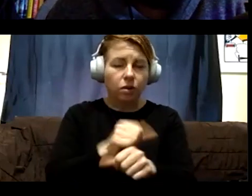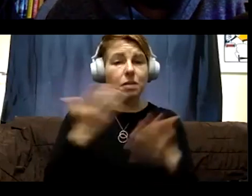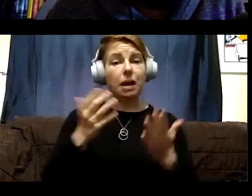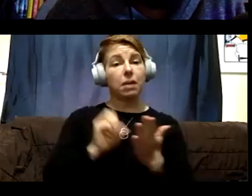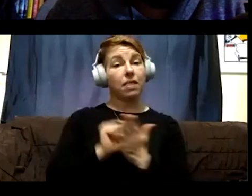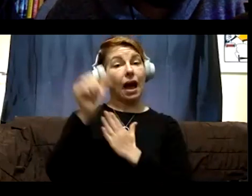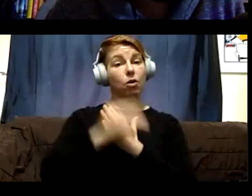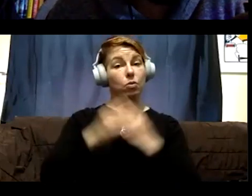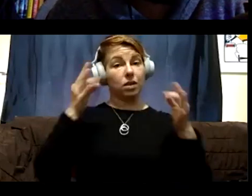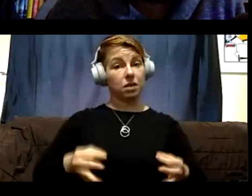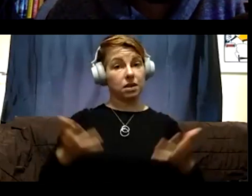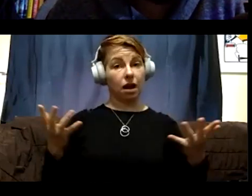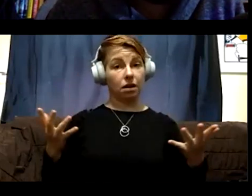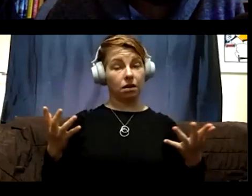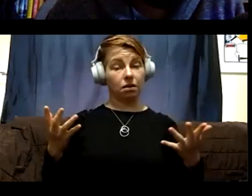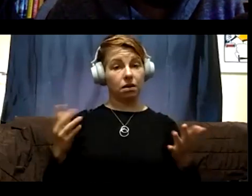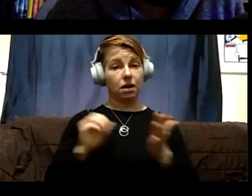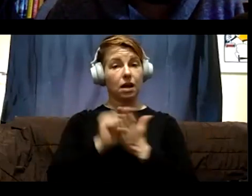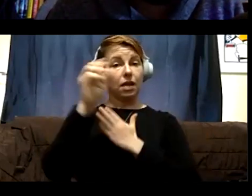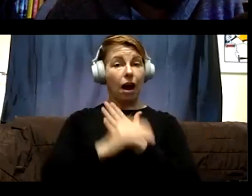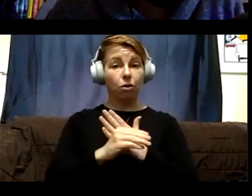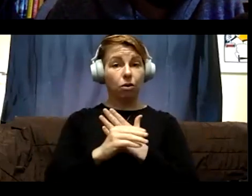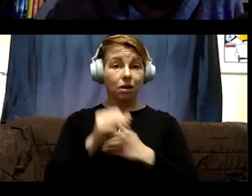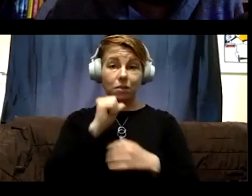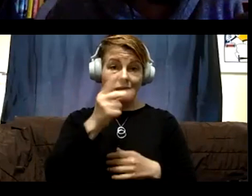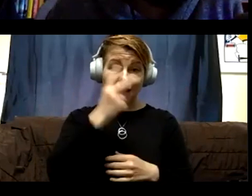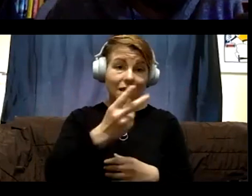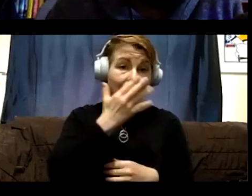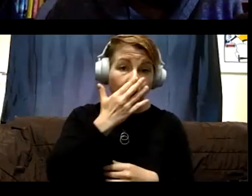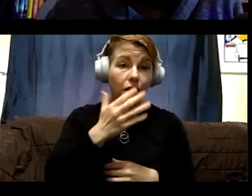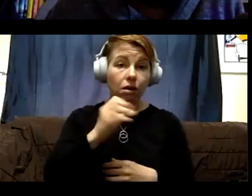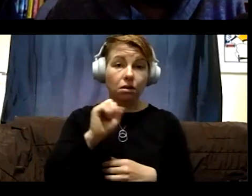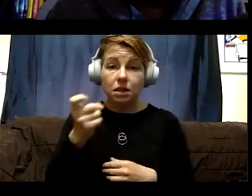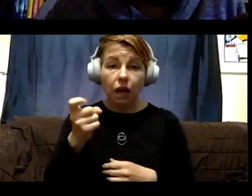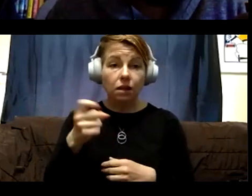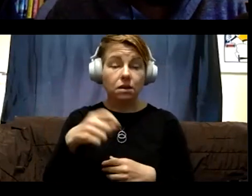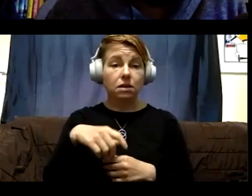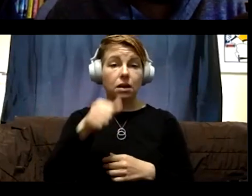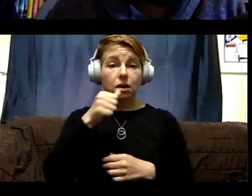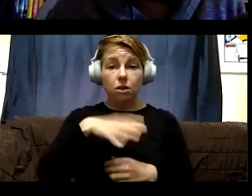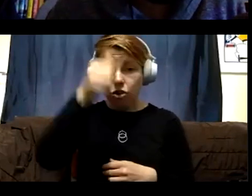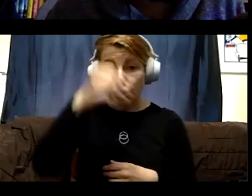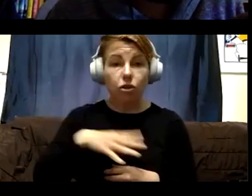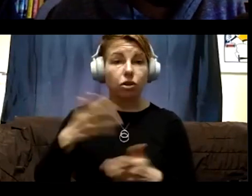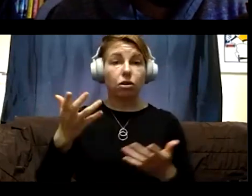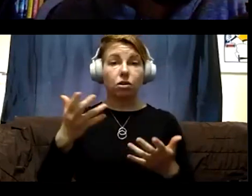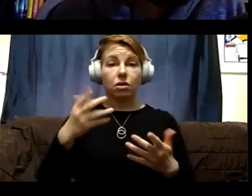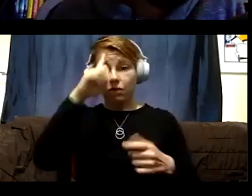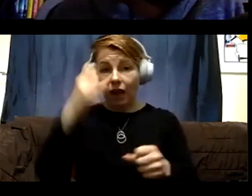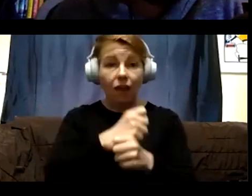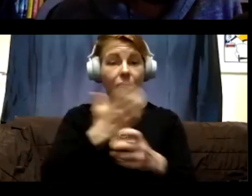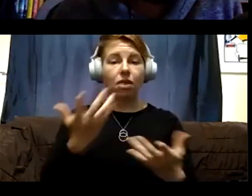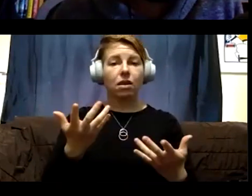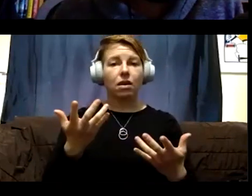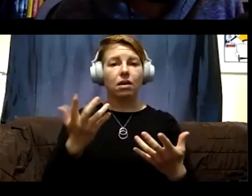this, and an algorithm sees neither color, nor sex, nor gender, nor faith. It renders us equally as